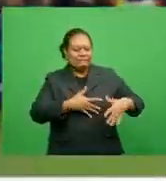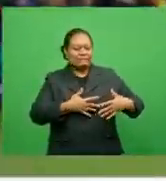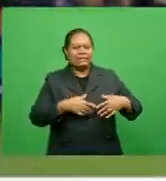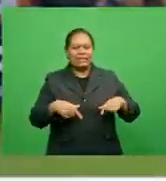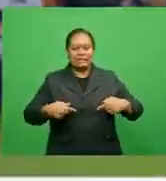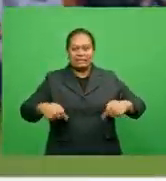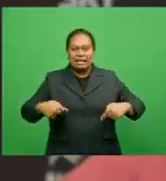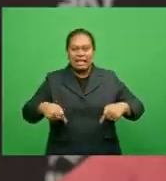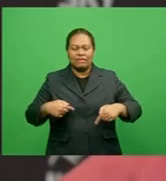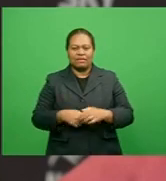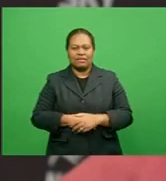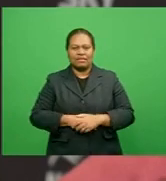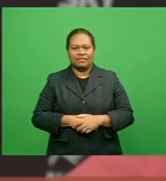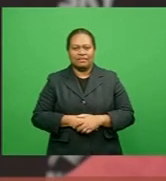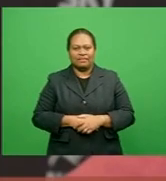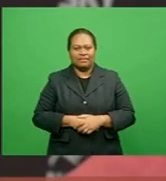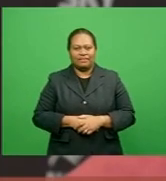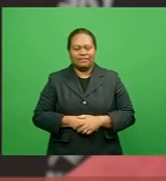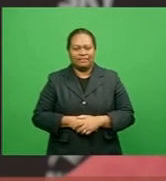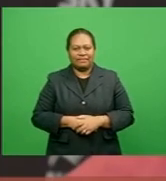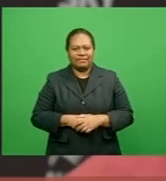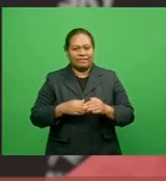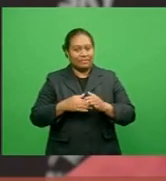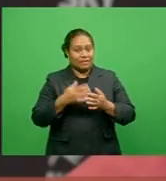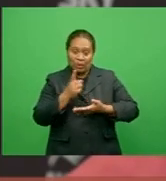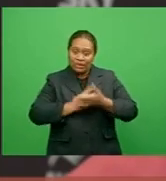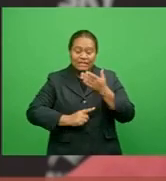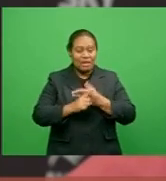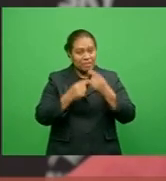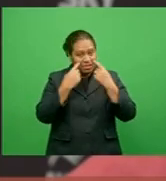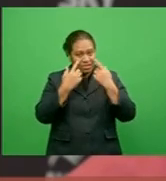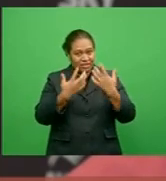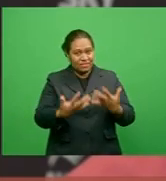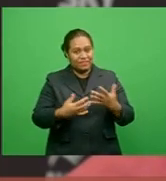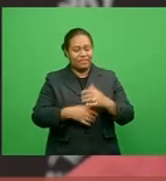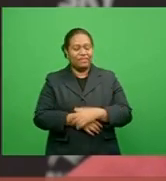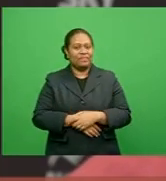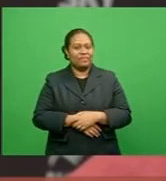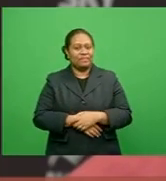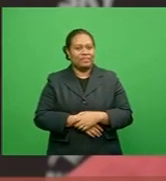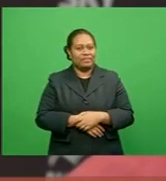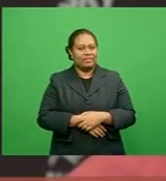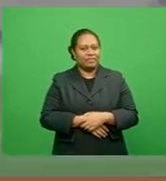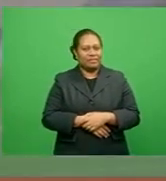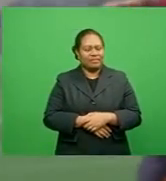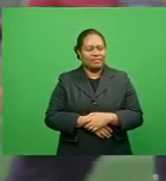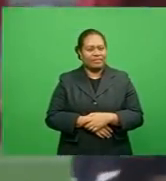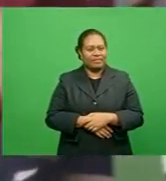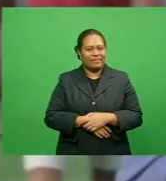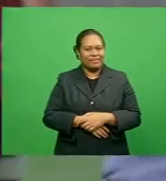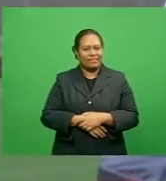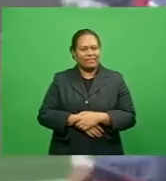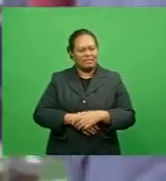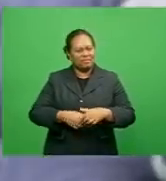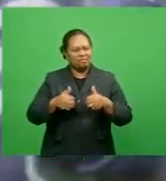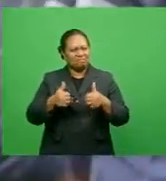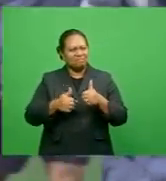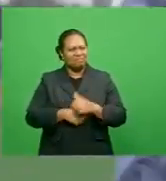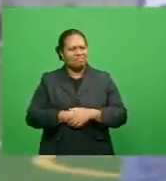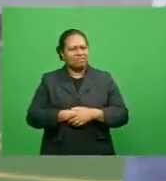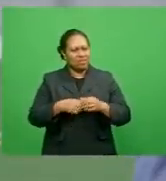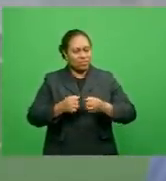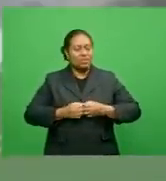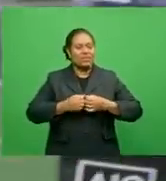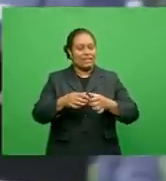his debut. A lot of butterflies going on, and yeah, just to get the nod was pretty cool. Dad's pretty happy, I guess.